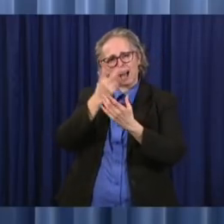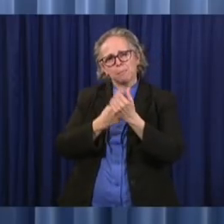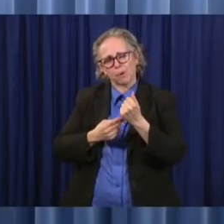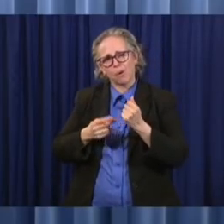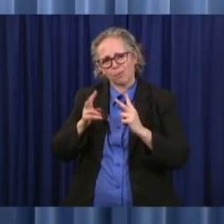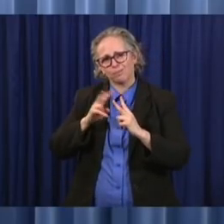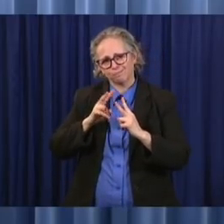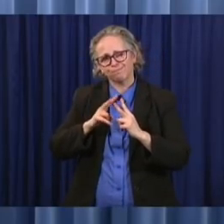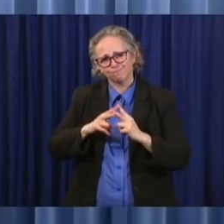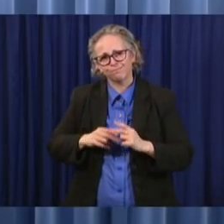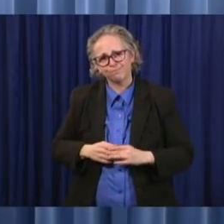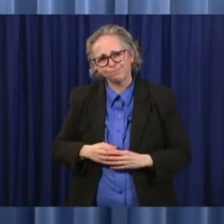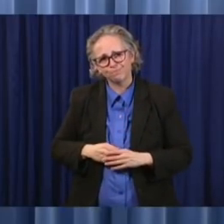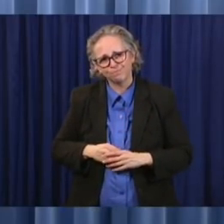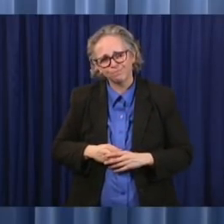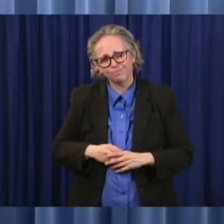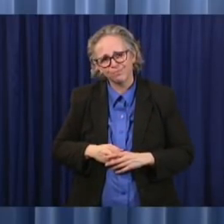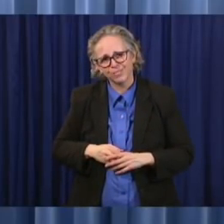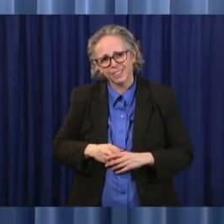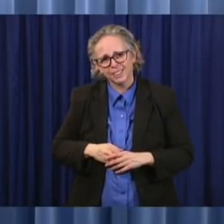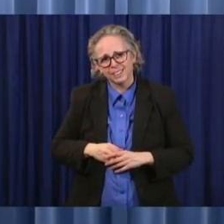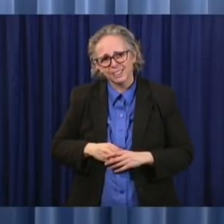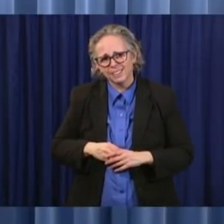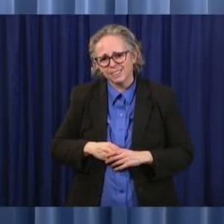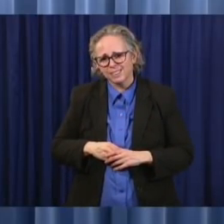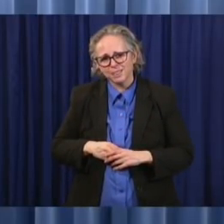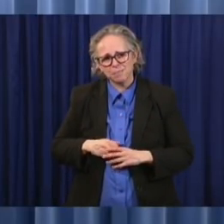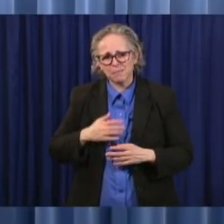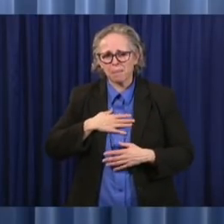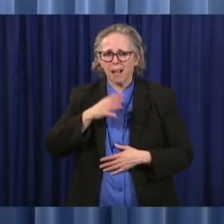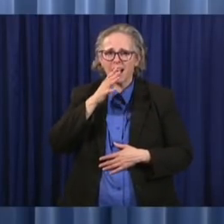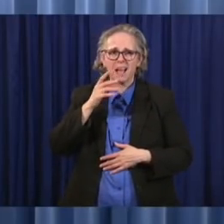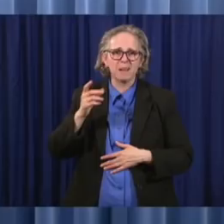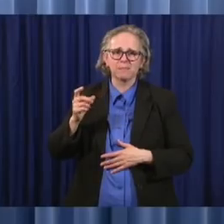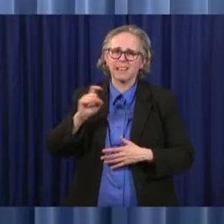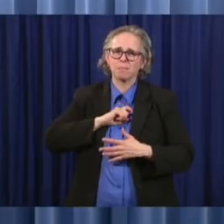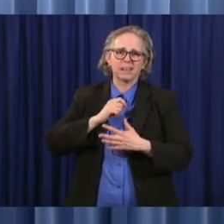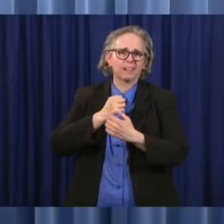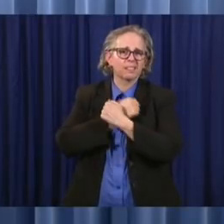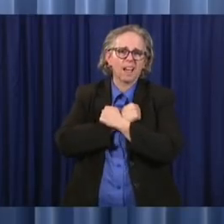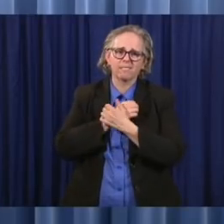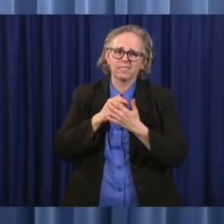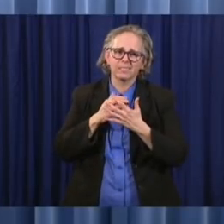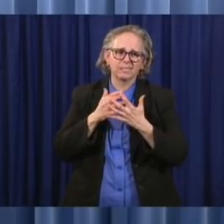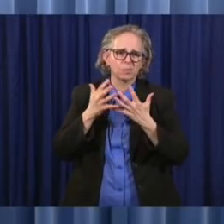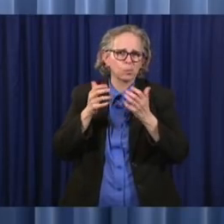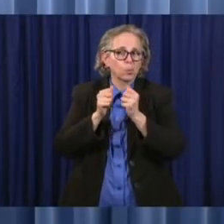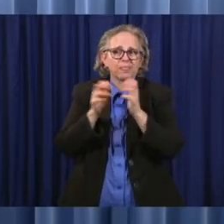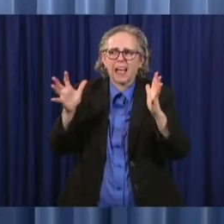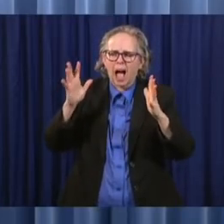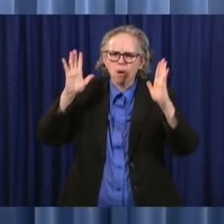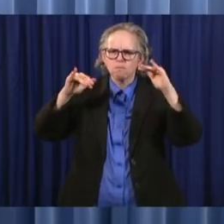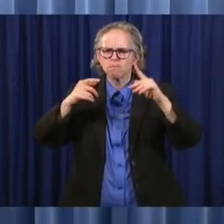much. She gave me unconditional love, taught me to believe in myself,